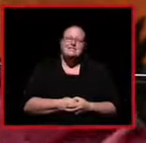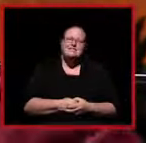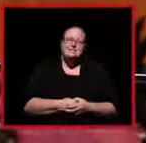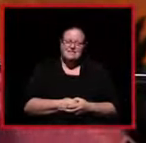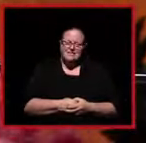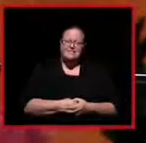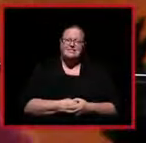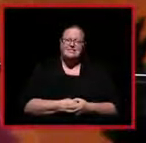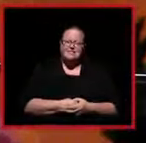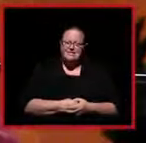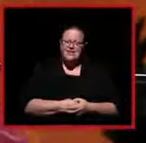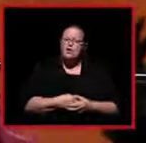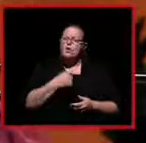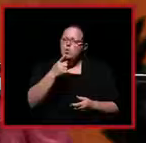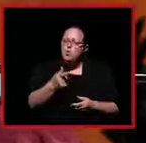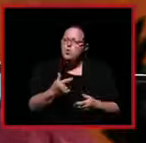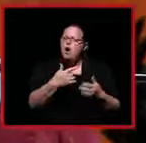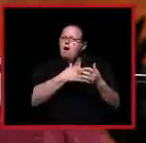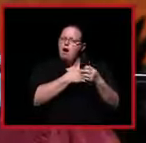You are powerful.